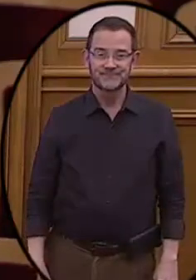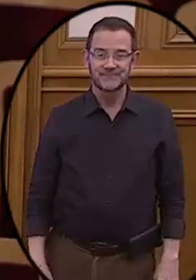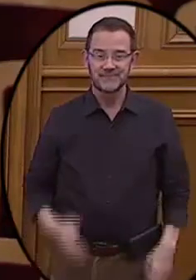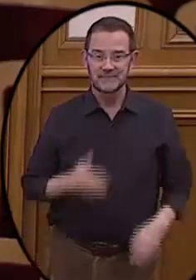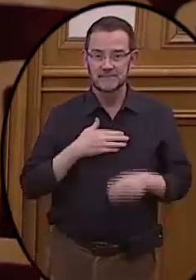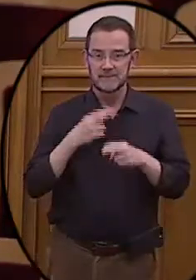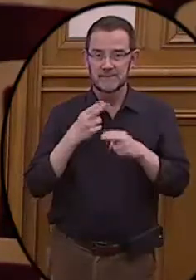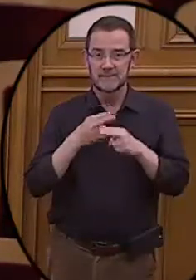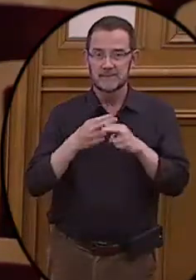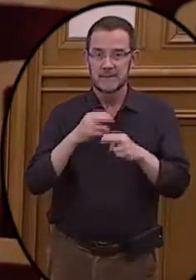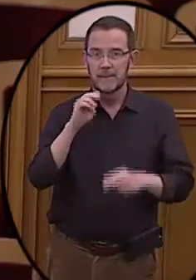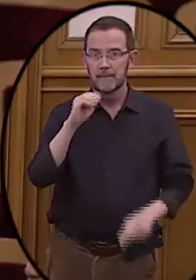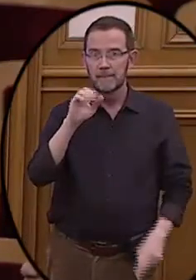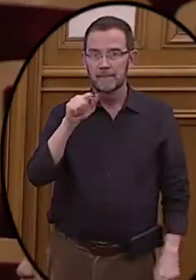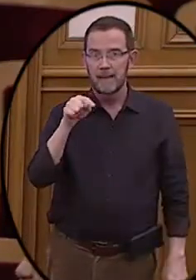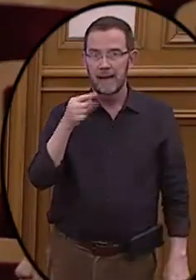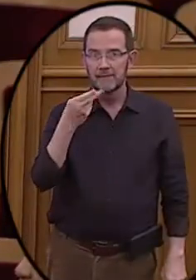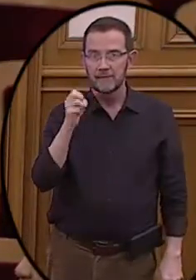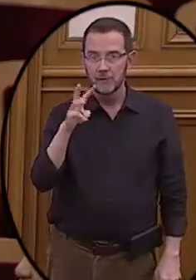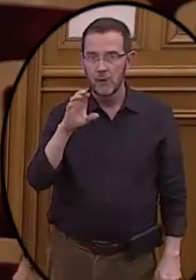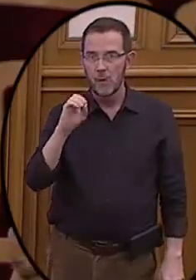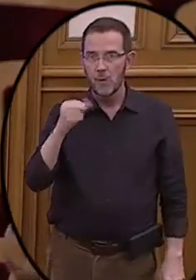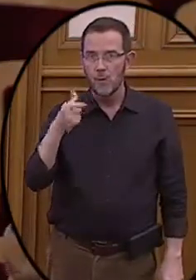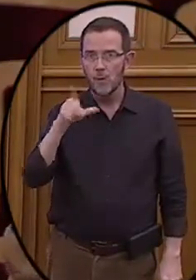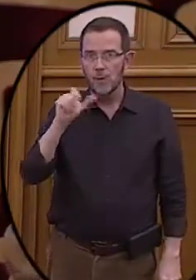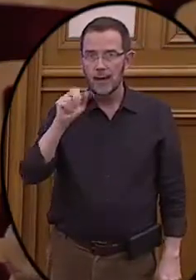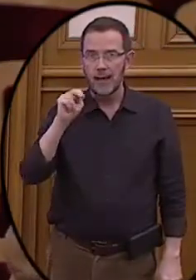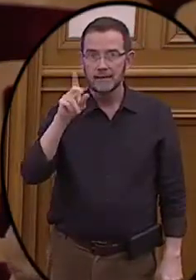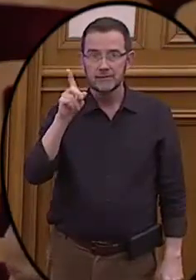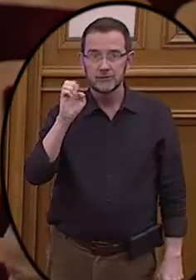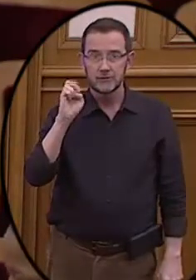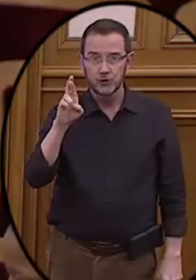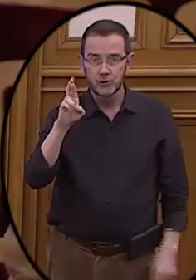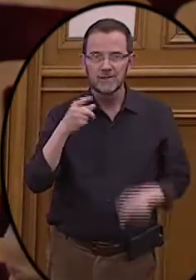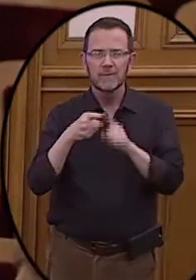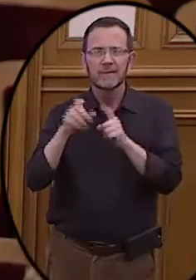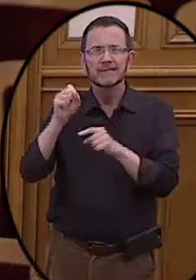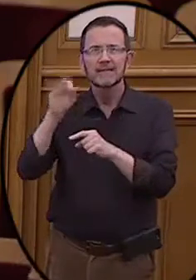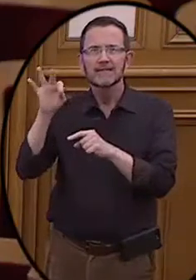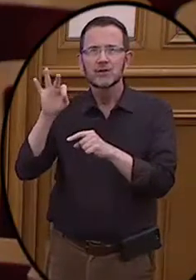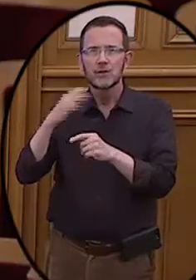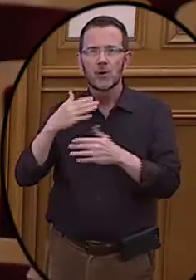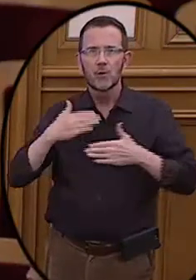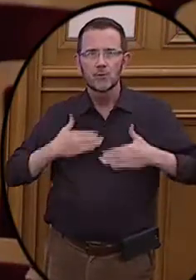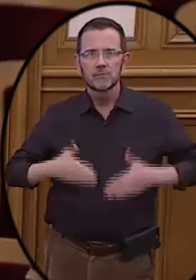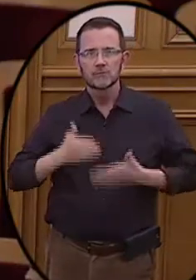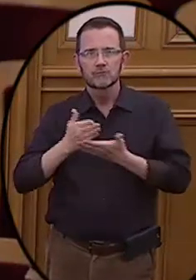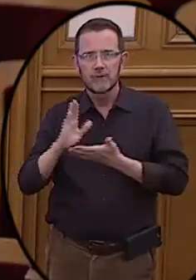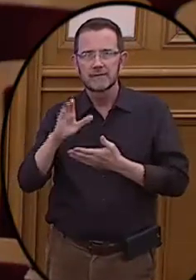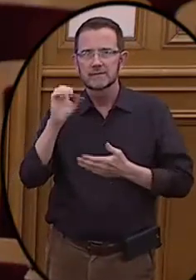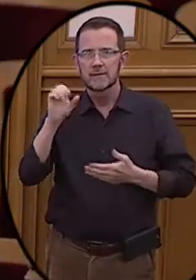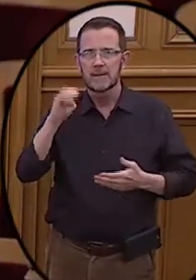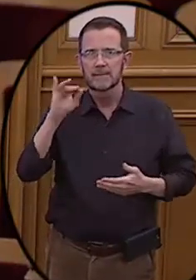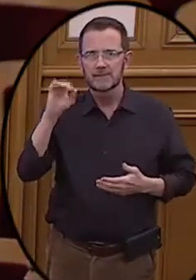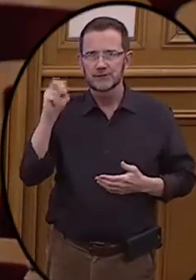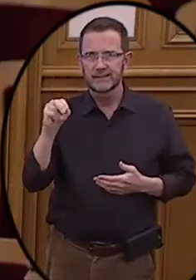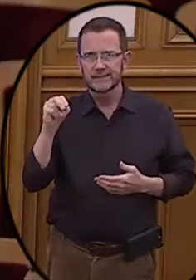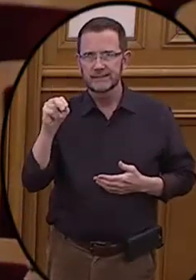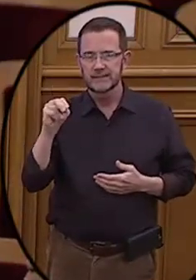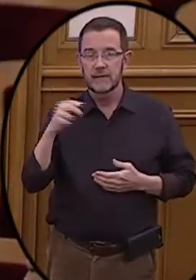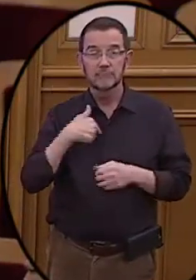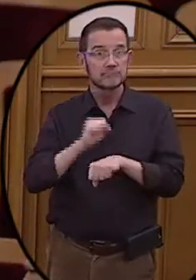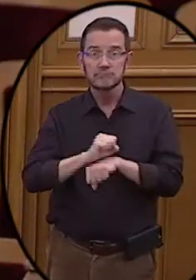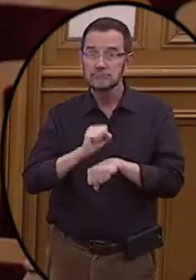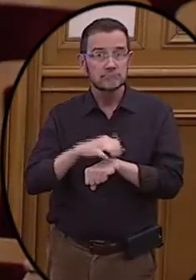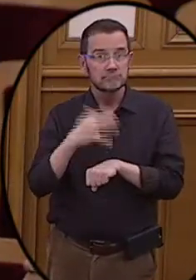My name is Matthew Oglander, and I'm here from the San Francisco Human Rights Commission, where I'm an